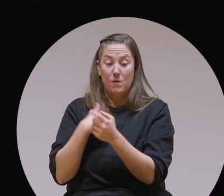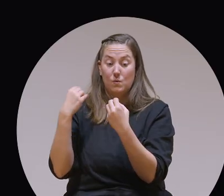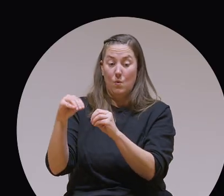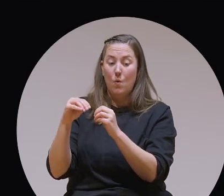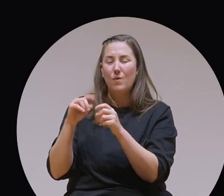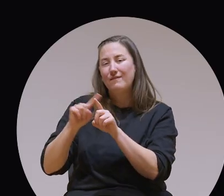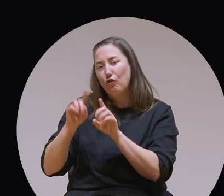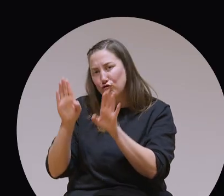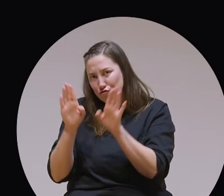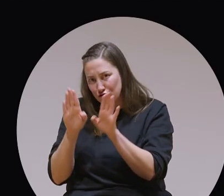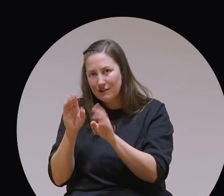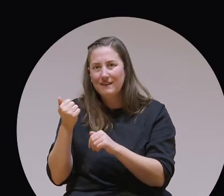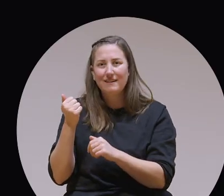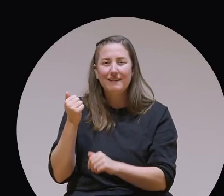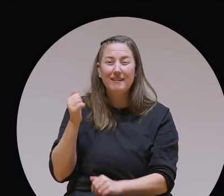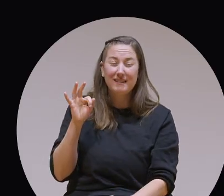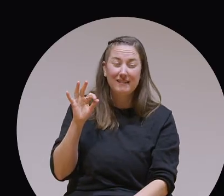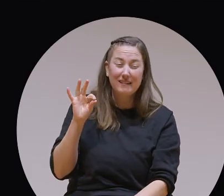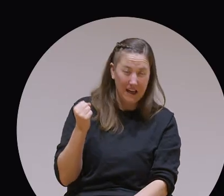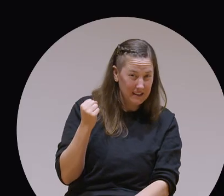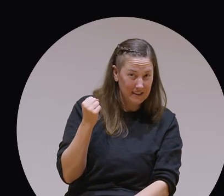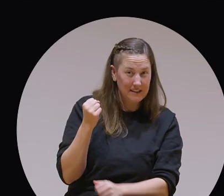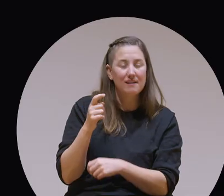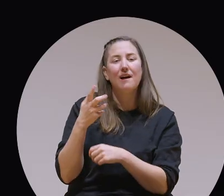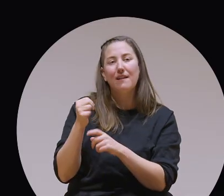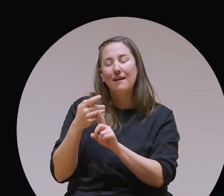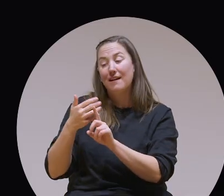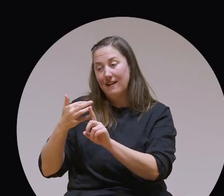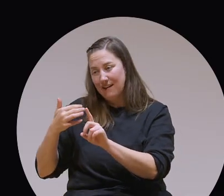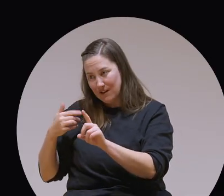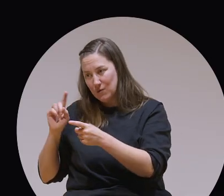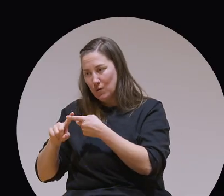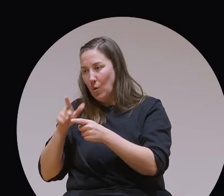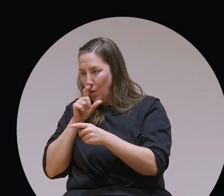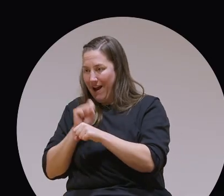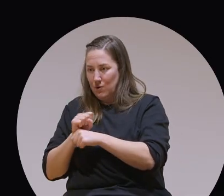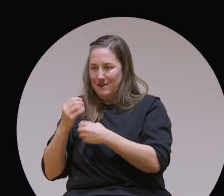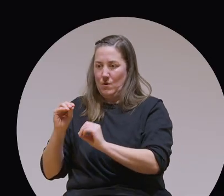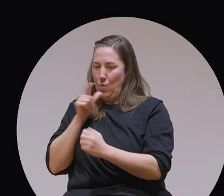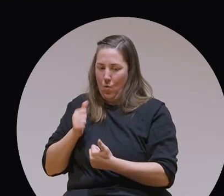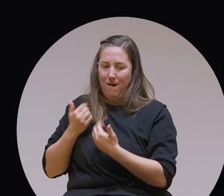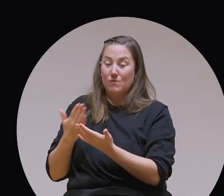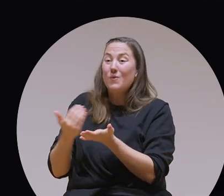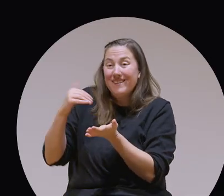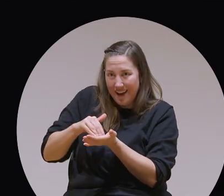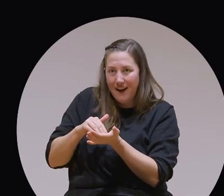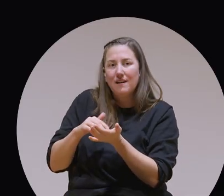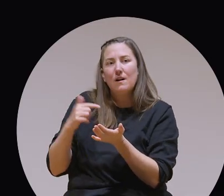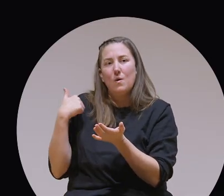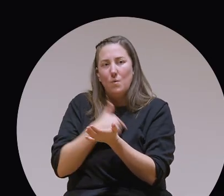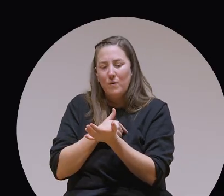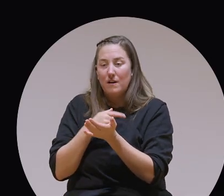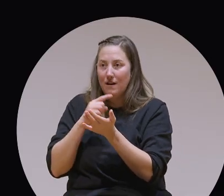in an auction in the 1990s, and then tracing it all the way to the dealer who was offering it to us. So again, we went through